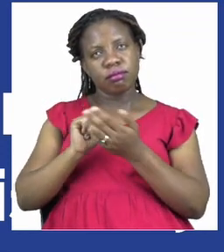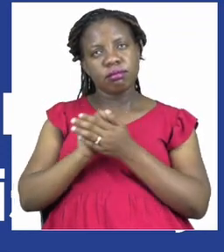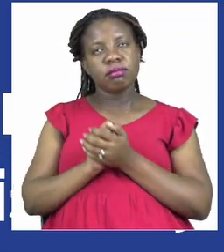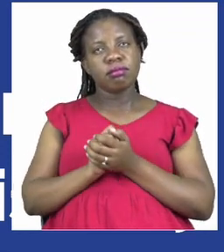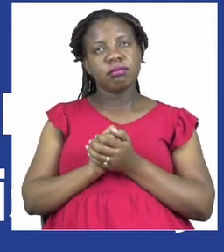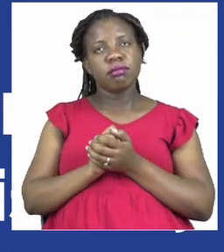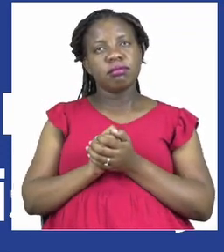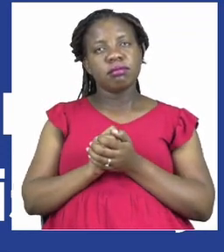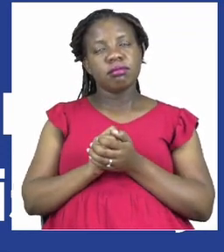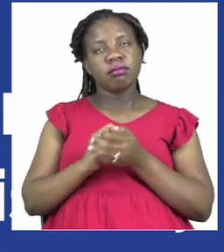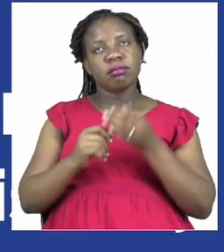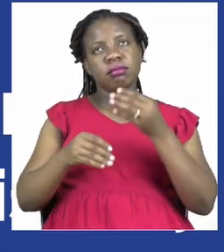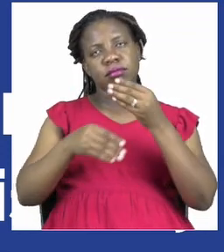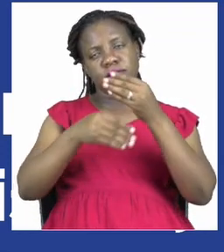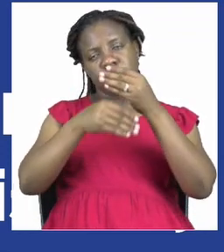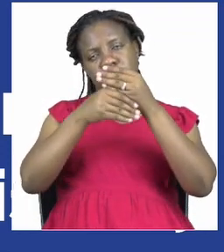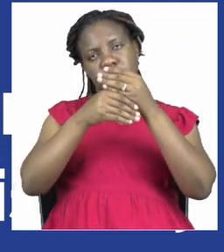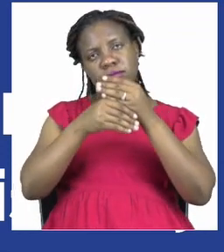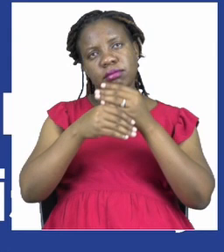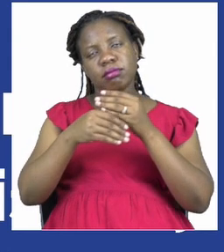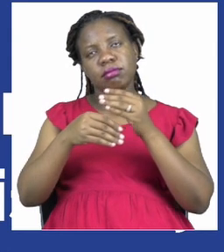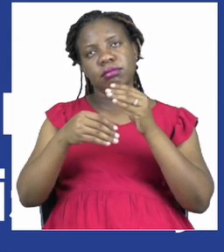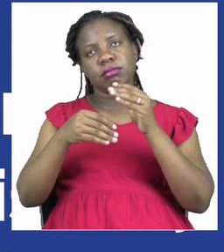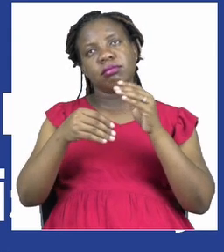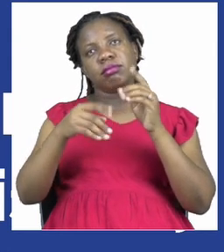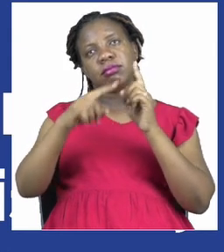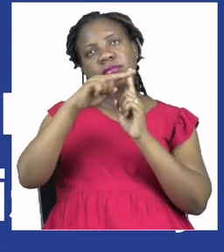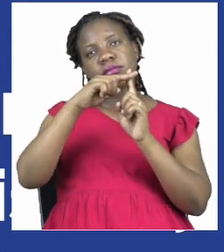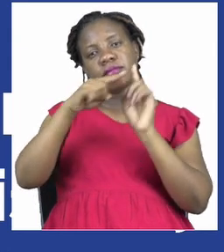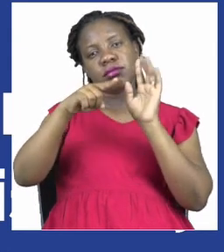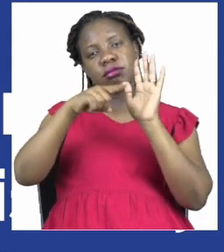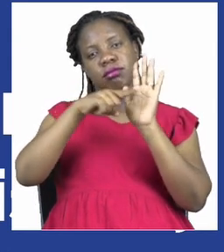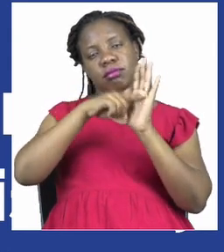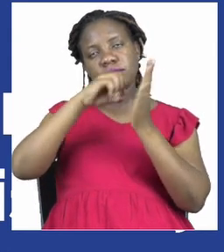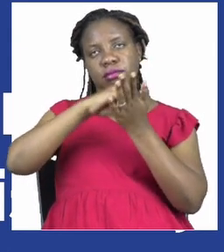and computation.